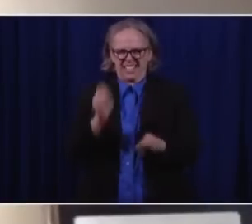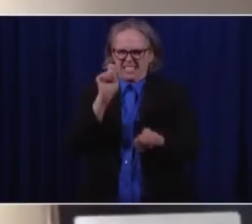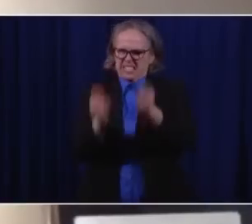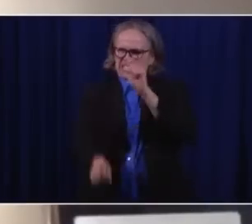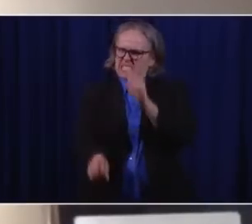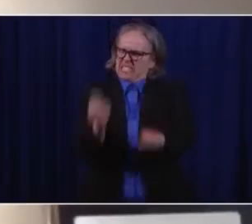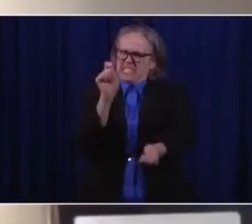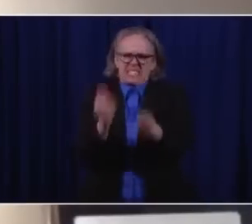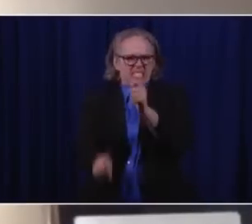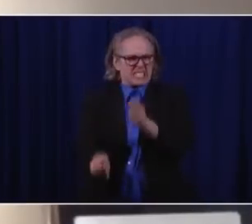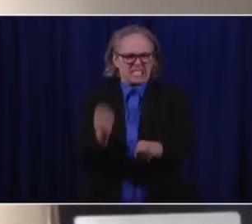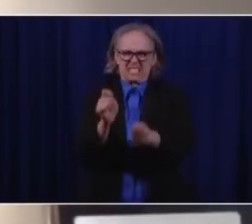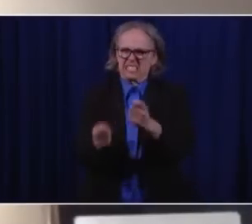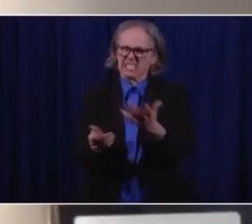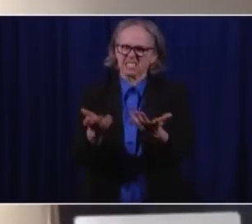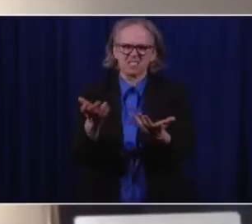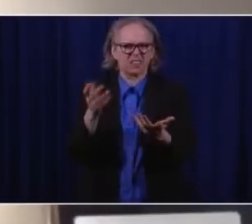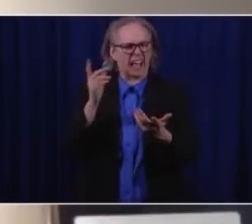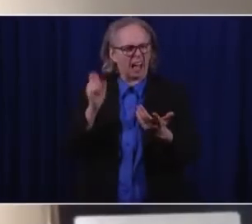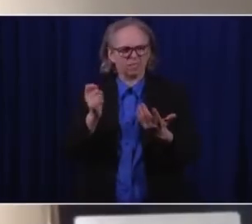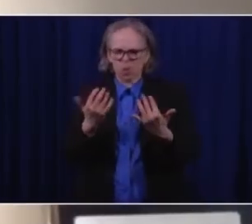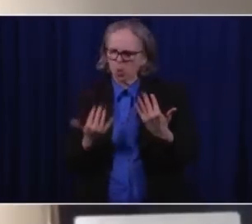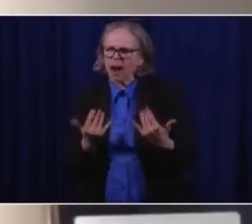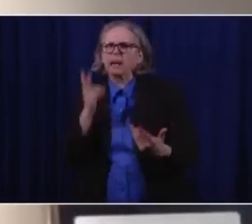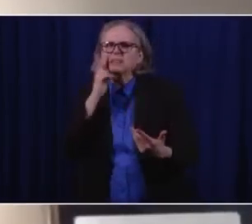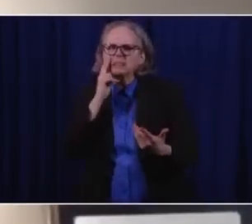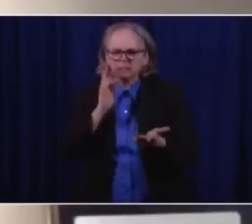watch the situation evolve.